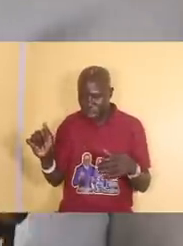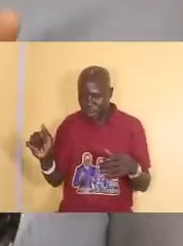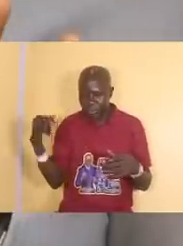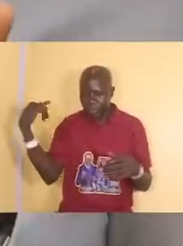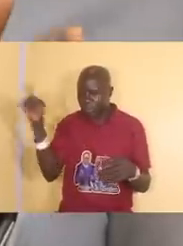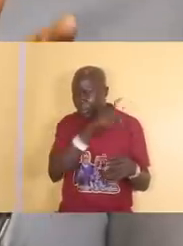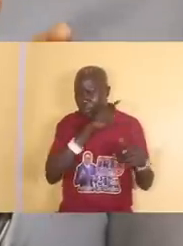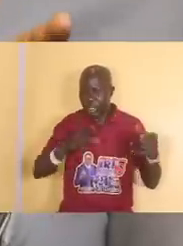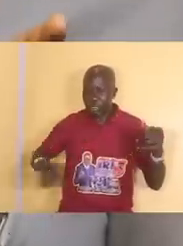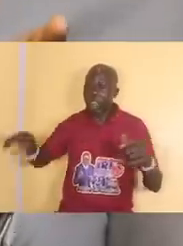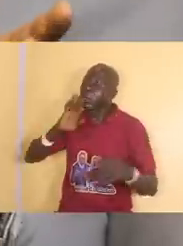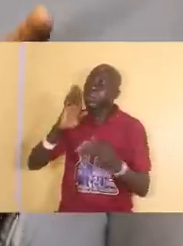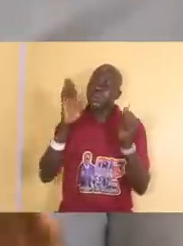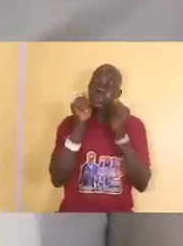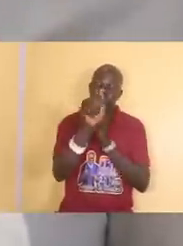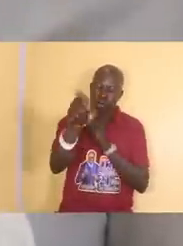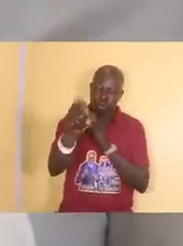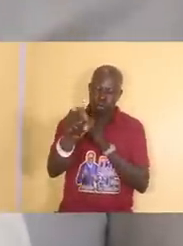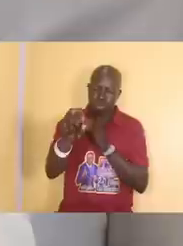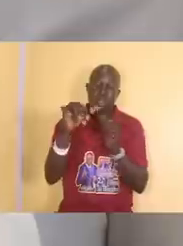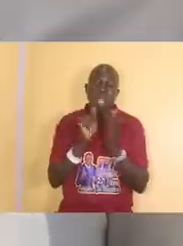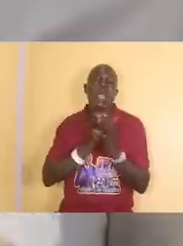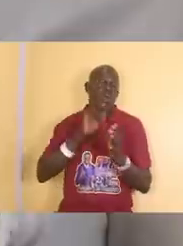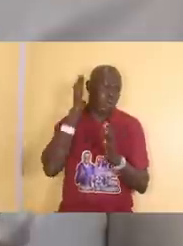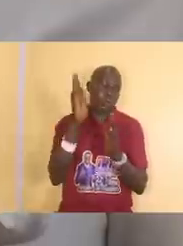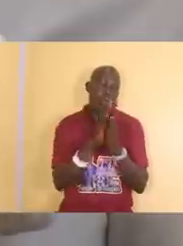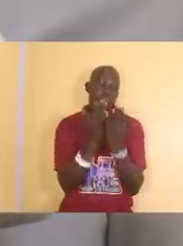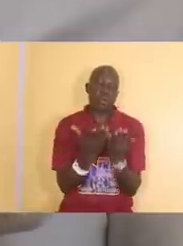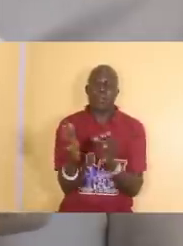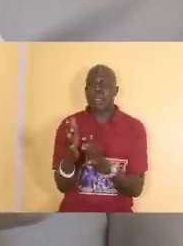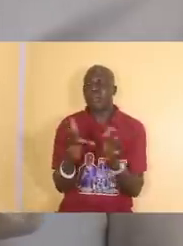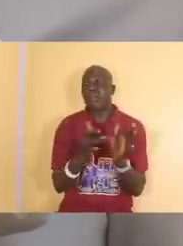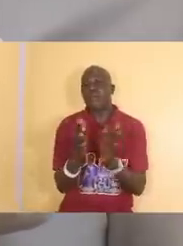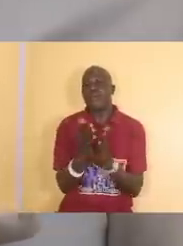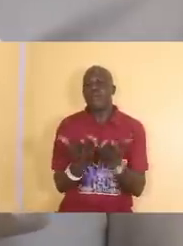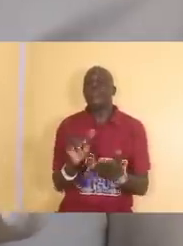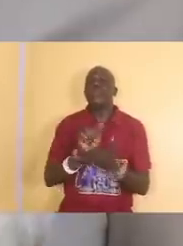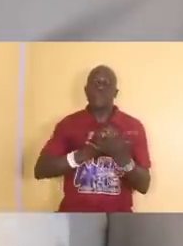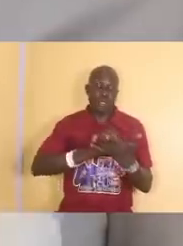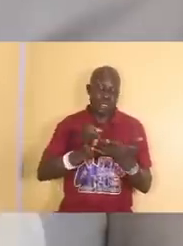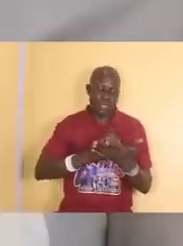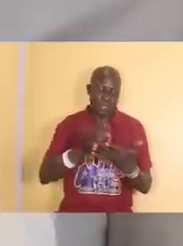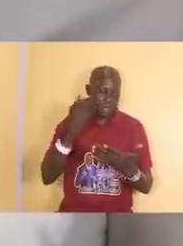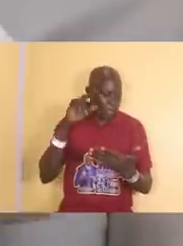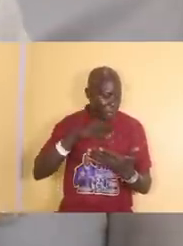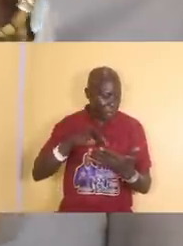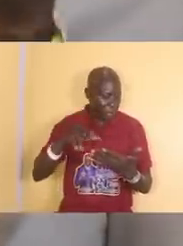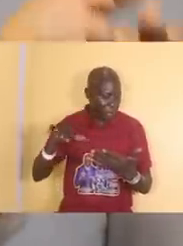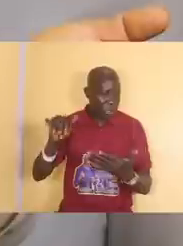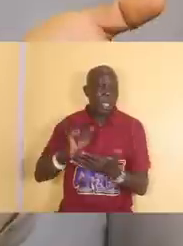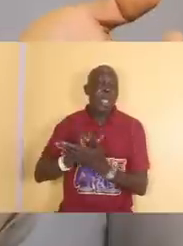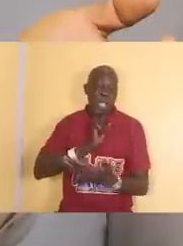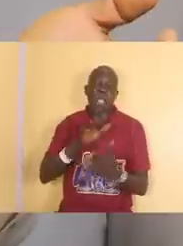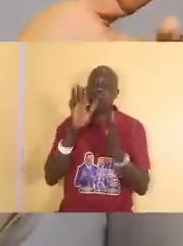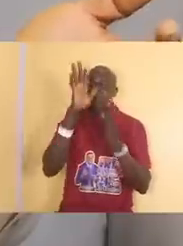See how you changed my story. You are the living God.